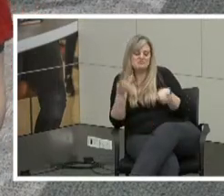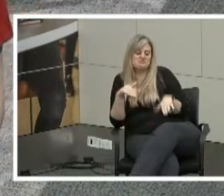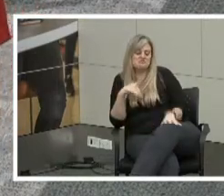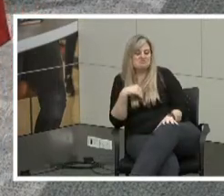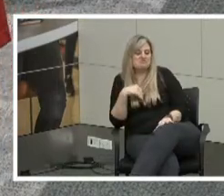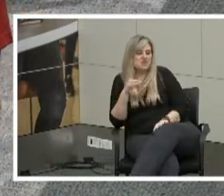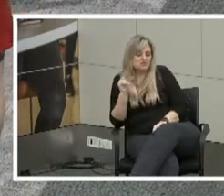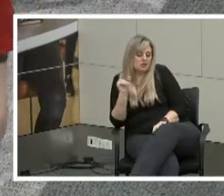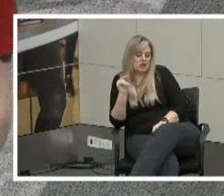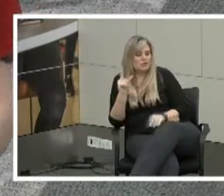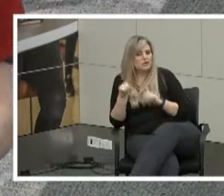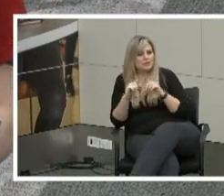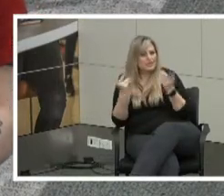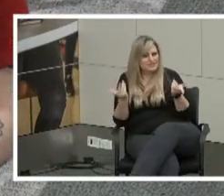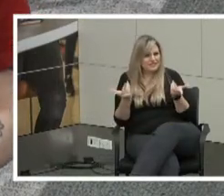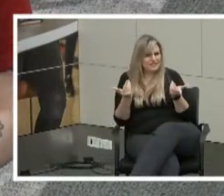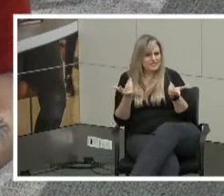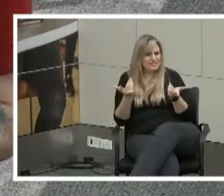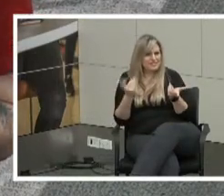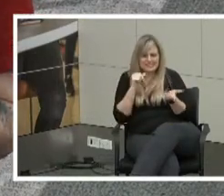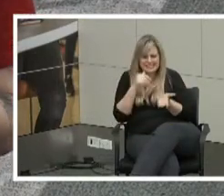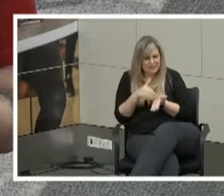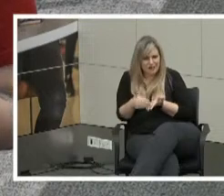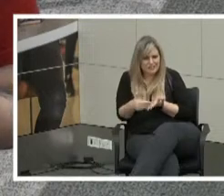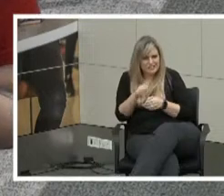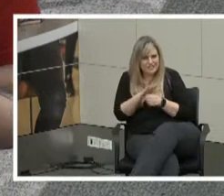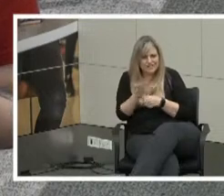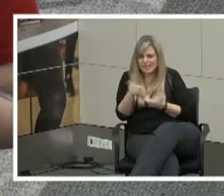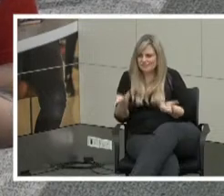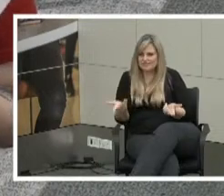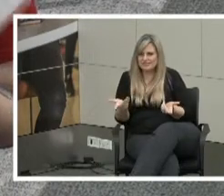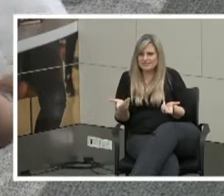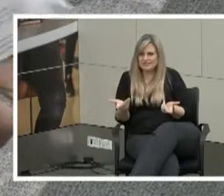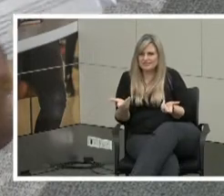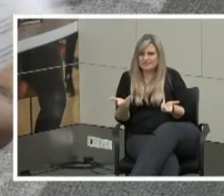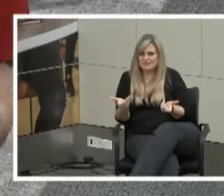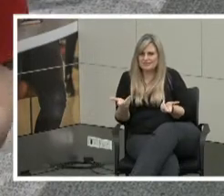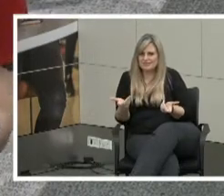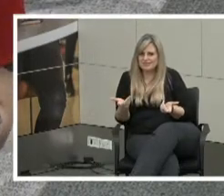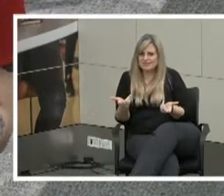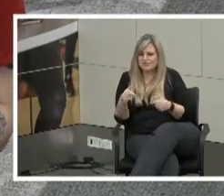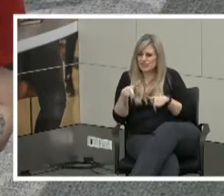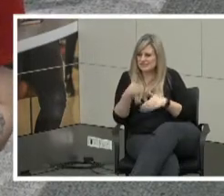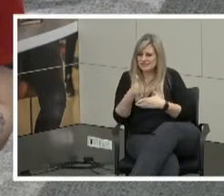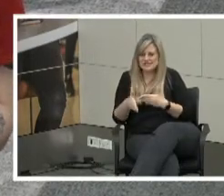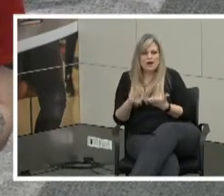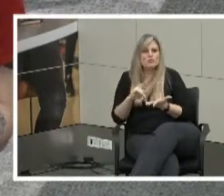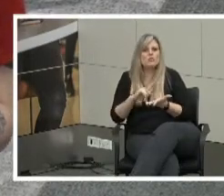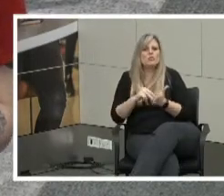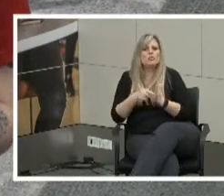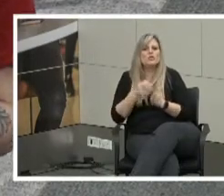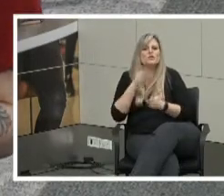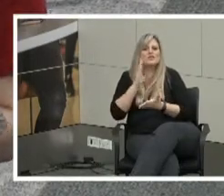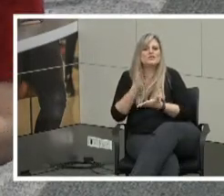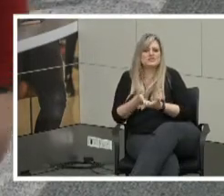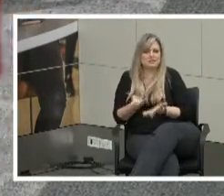no but it's not often enough that these are actually ending when do y'all make these